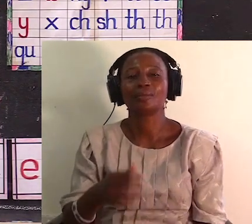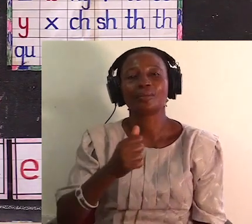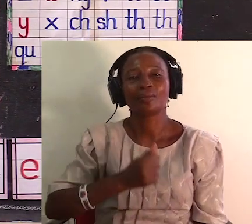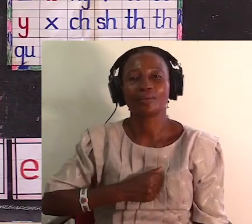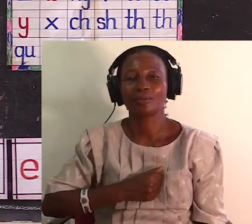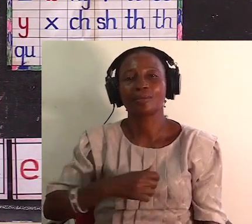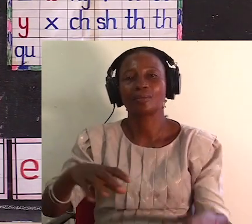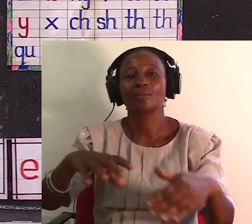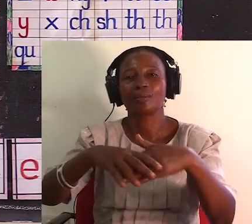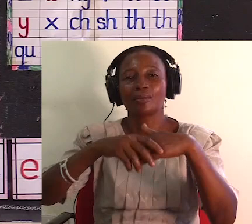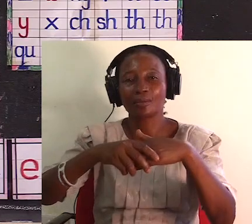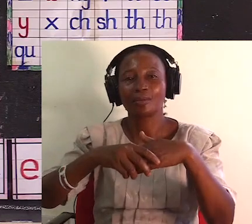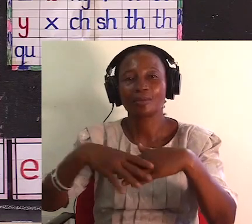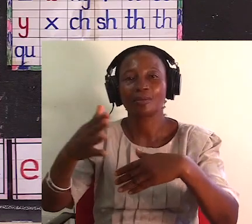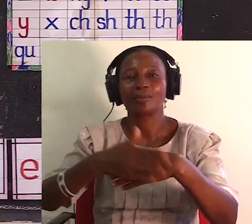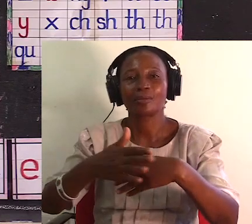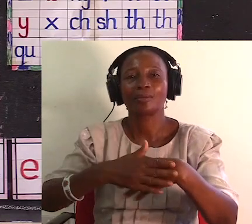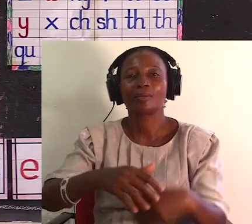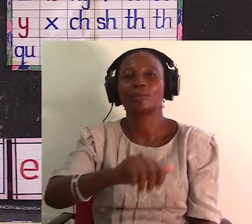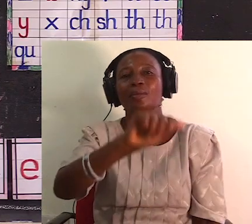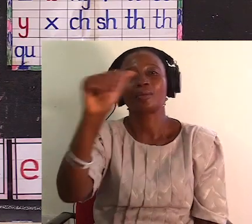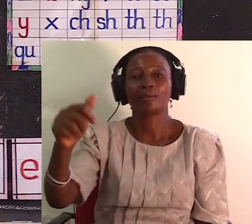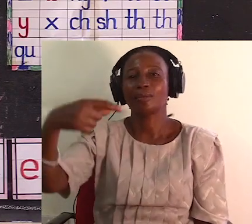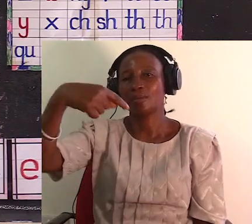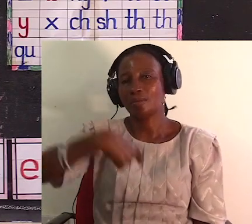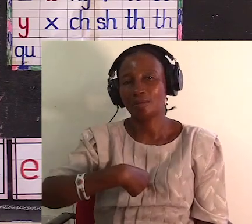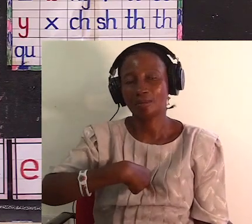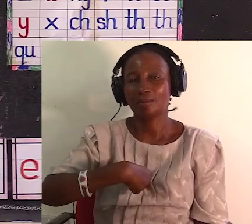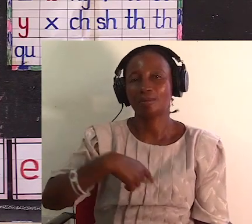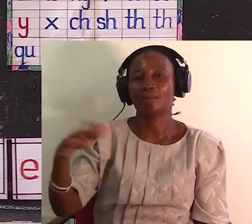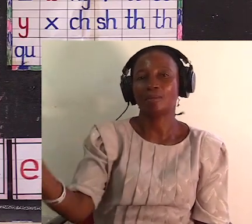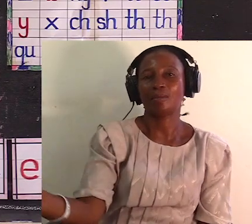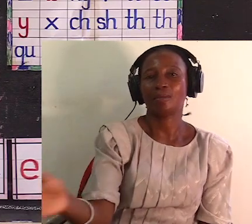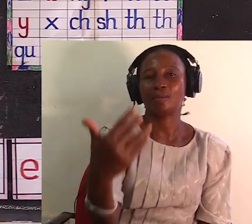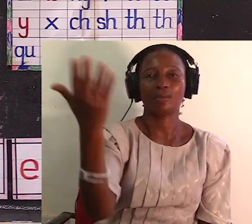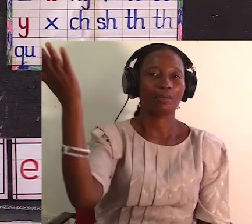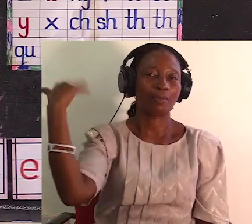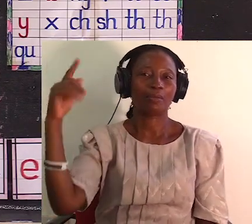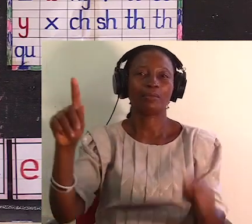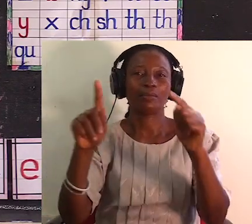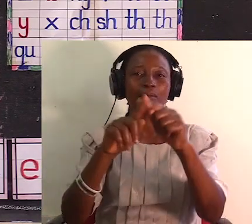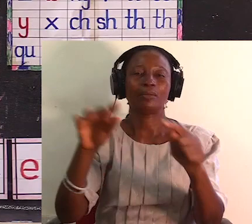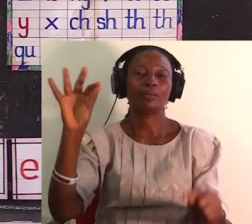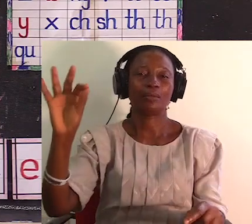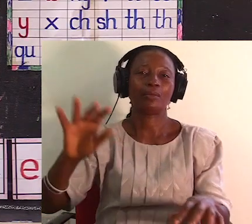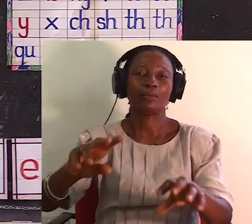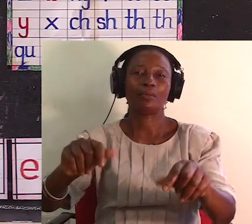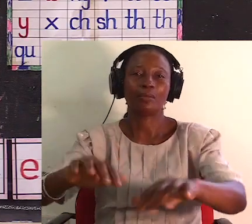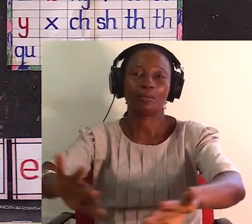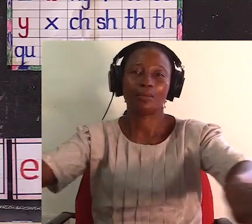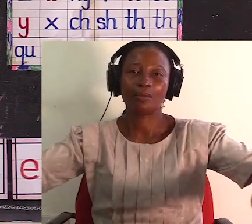My friends and I went to the beach with